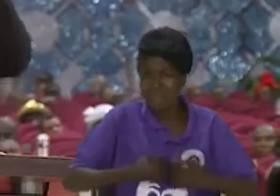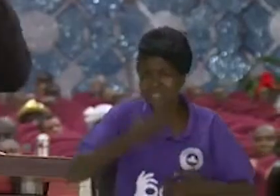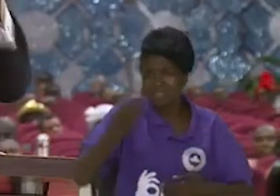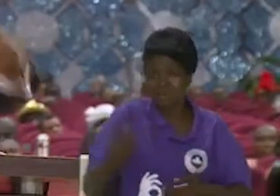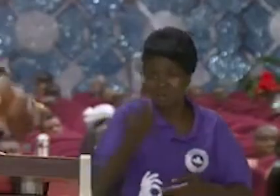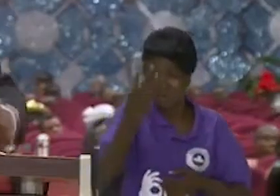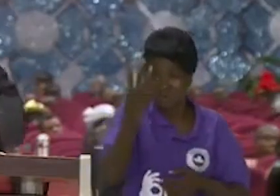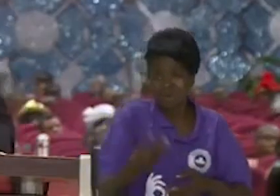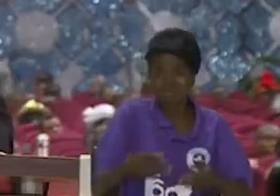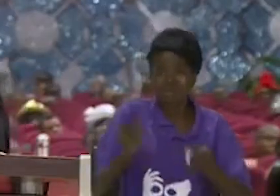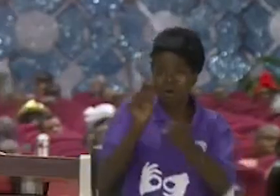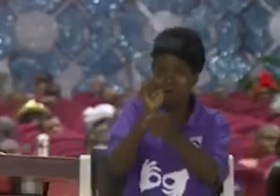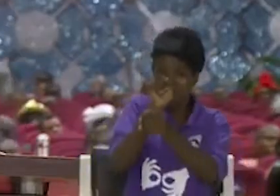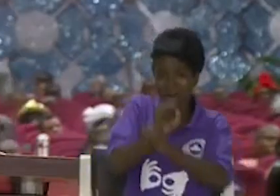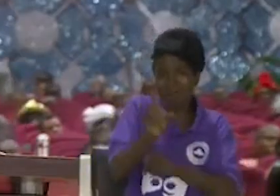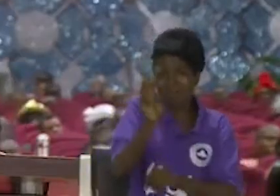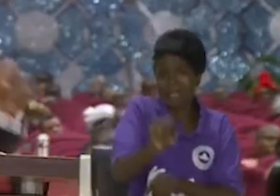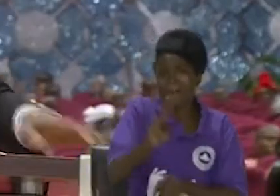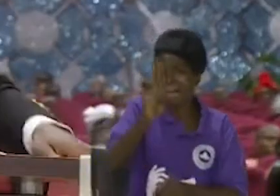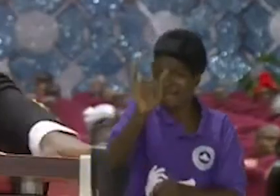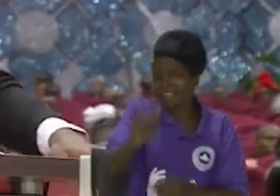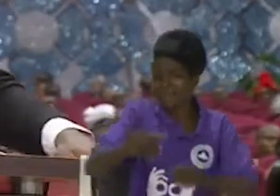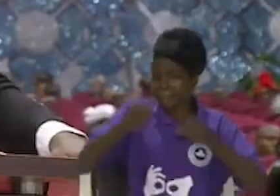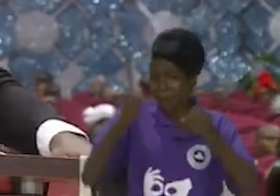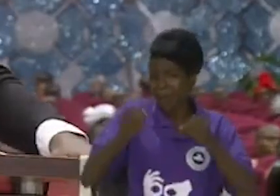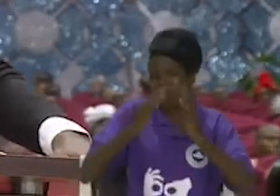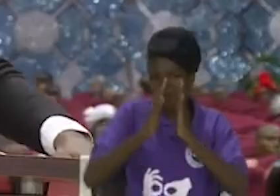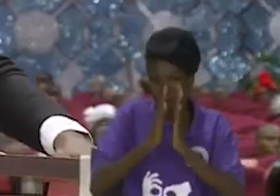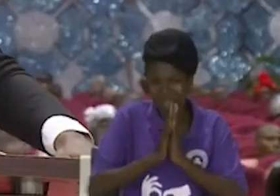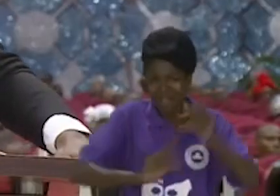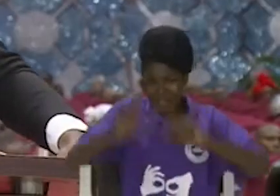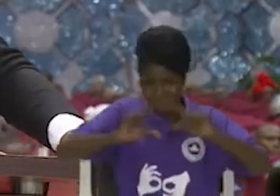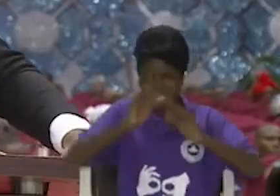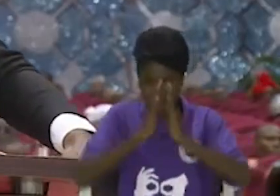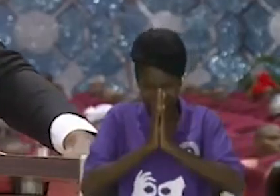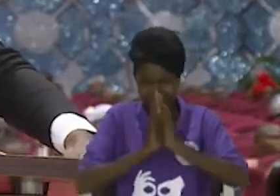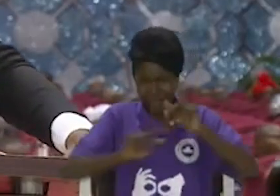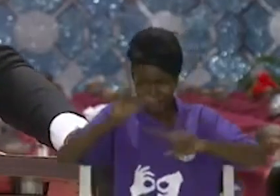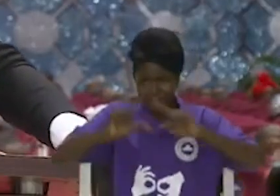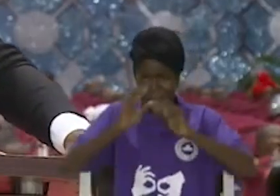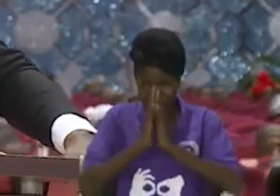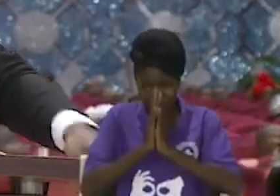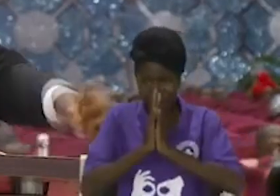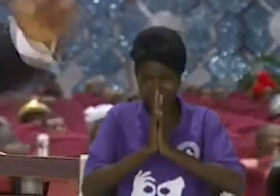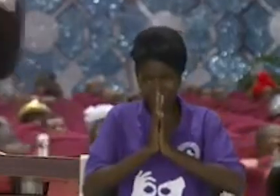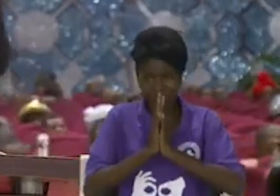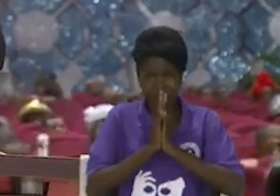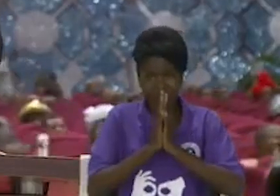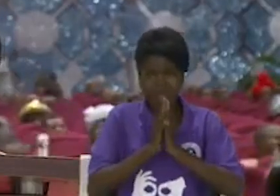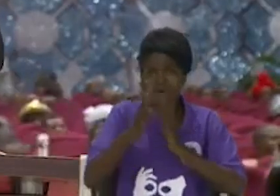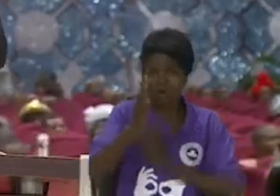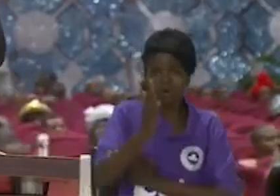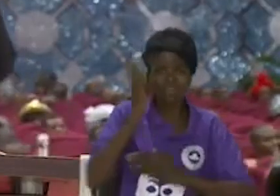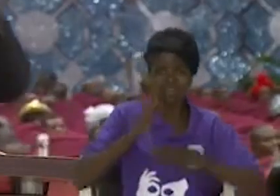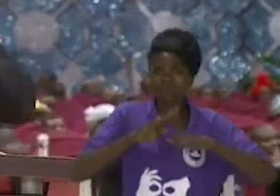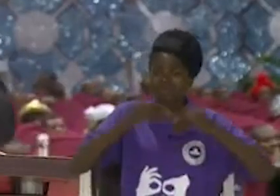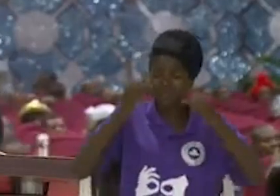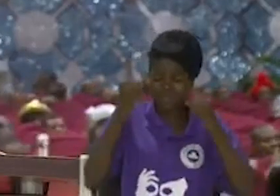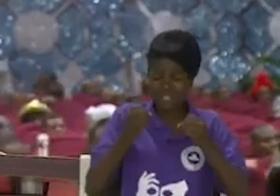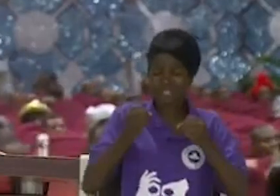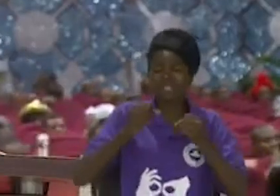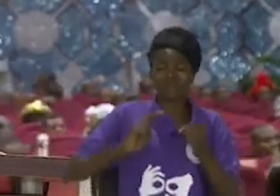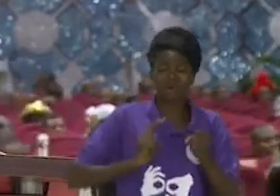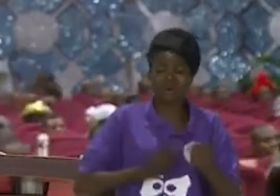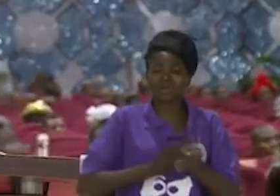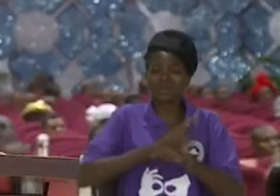can overcome them is by the power of prayer. Somebody say prayer. Say prayer. God will strengthen us in our various prayer